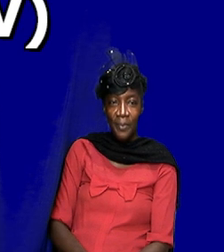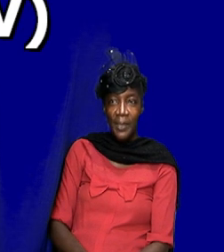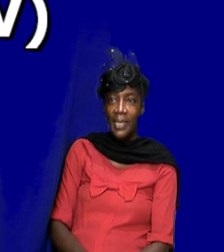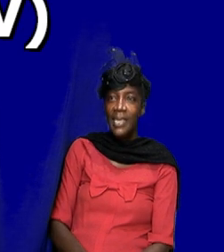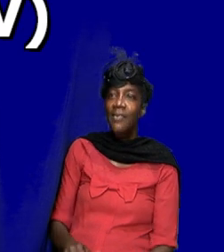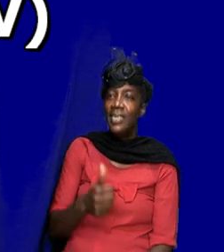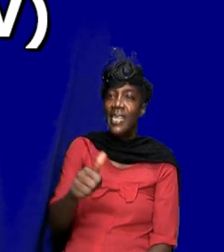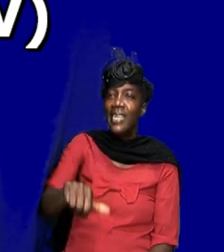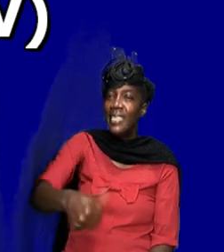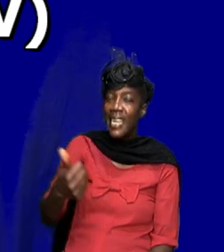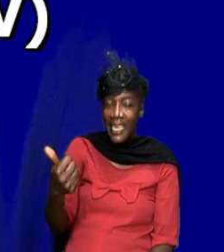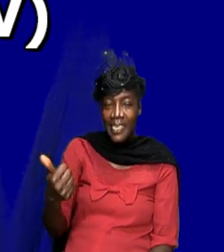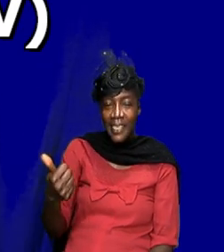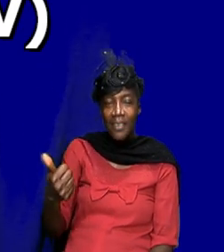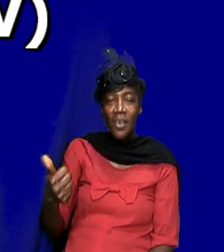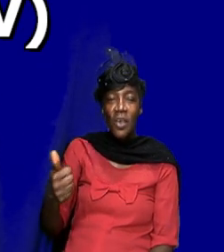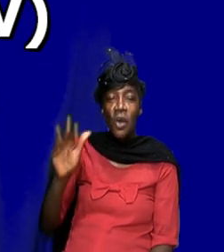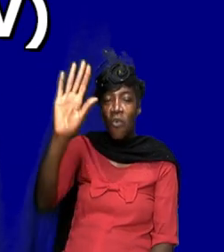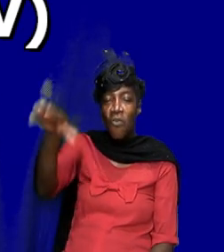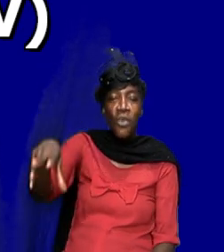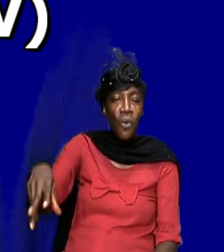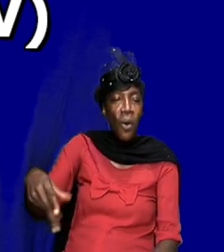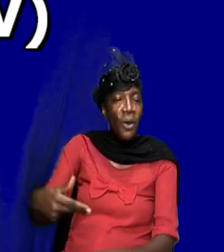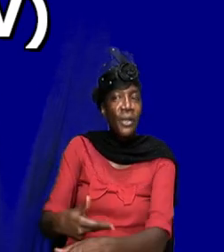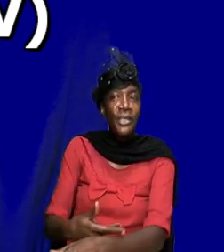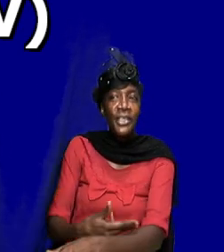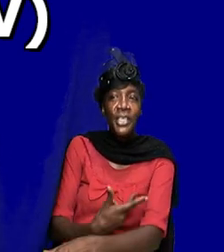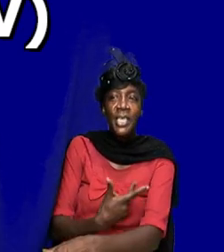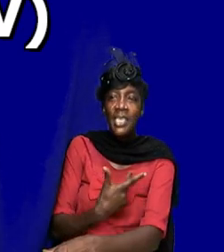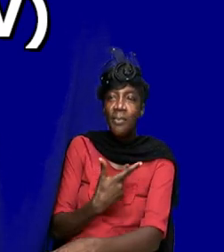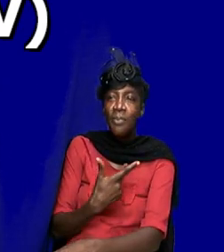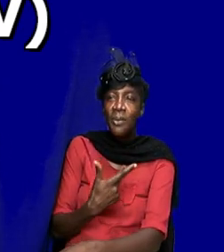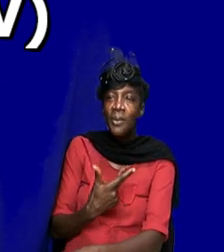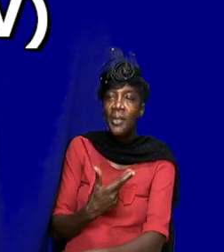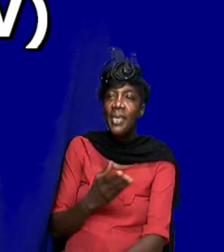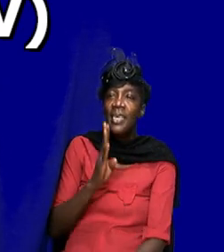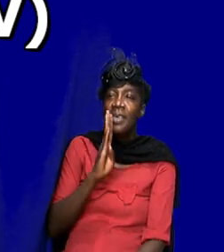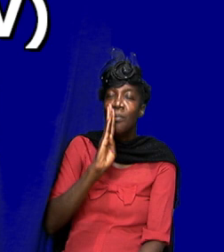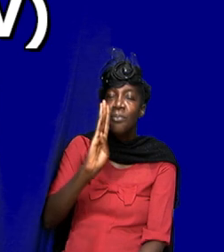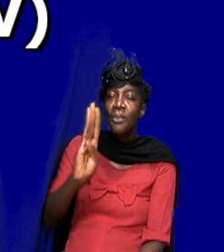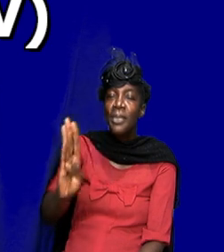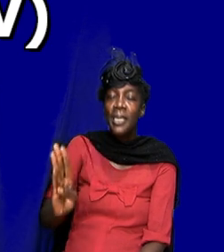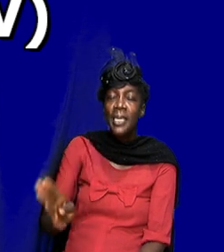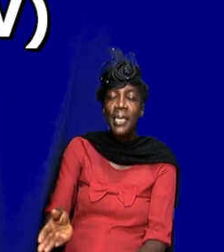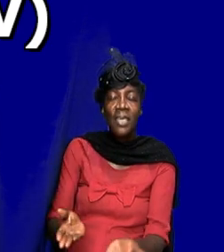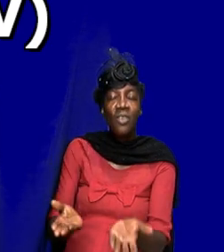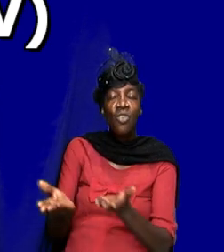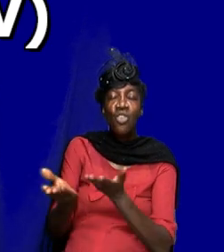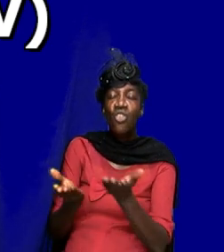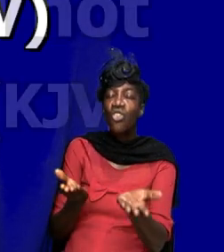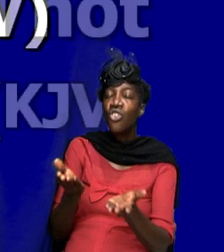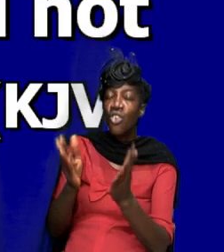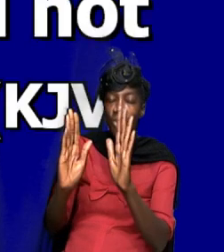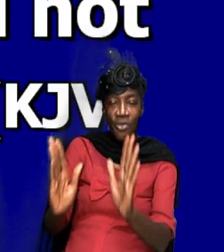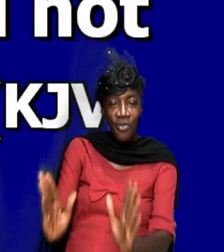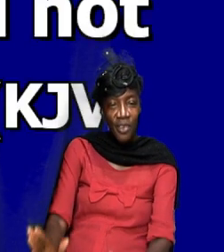He will take the tenth of your sheep and ye shall be his servants.